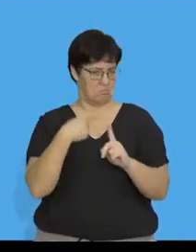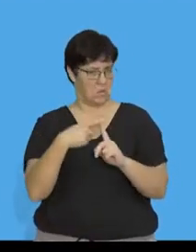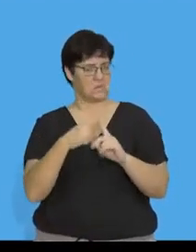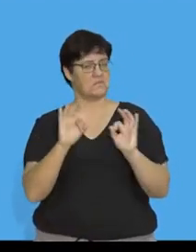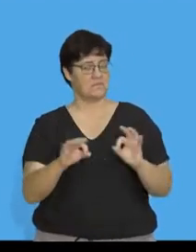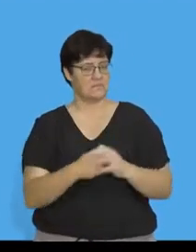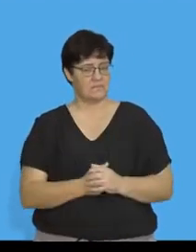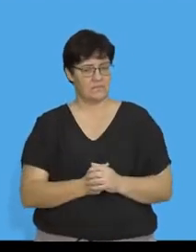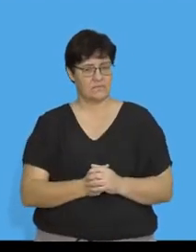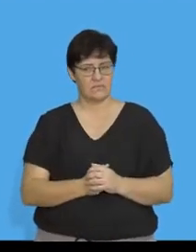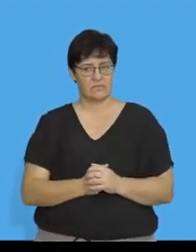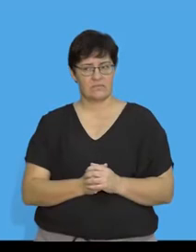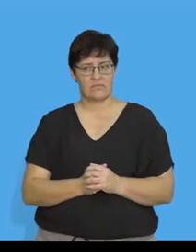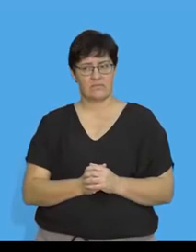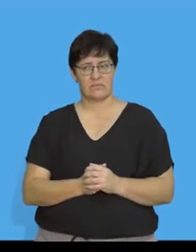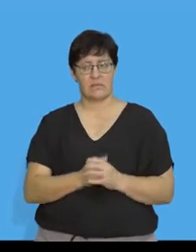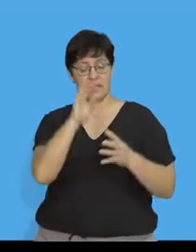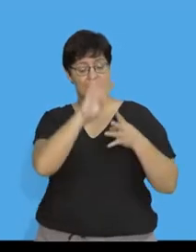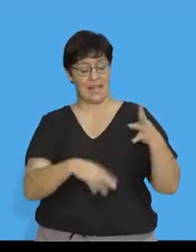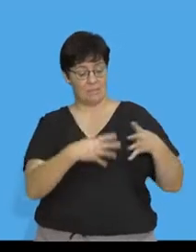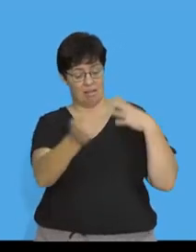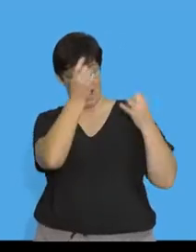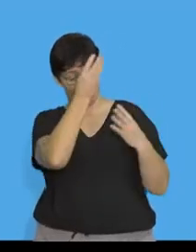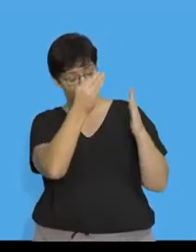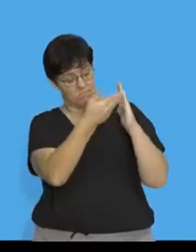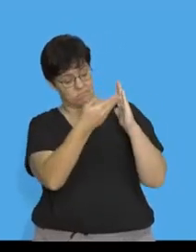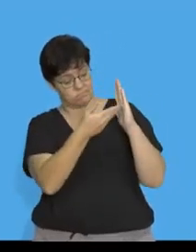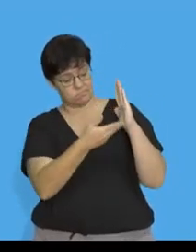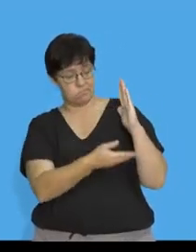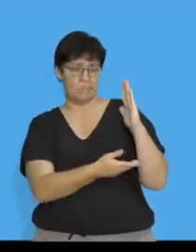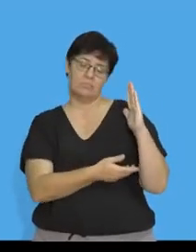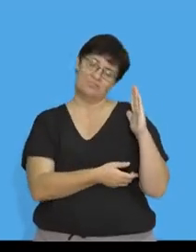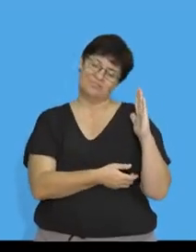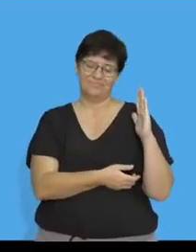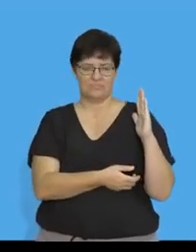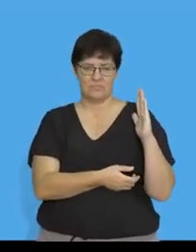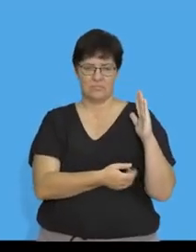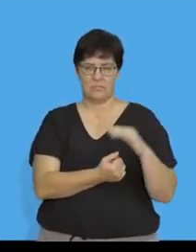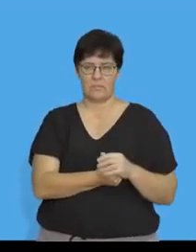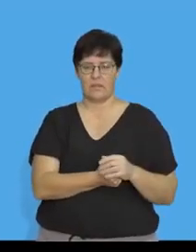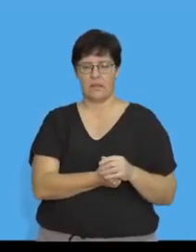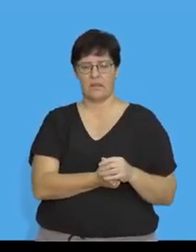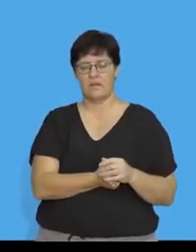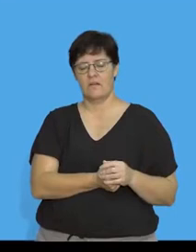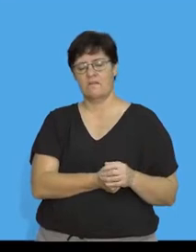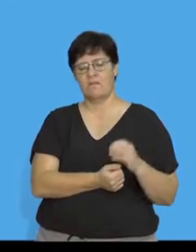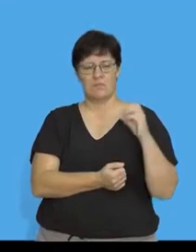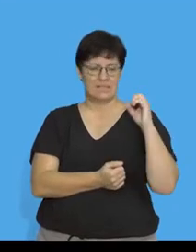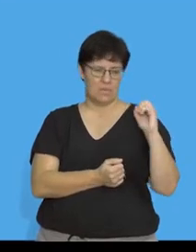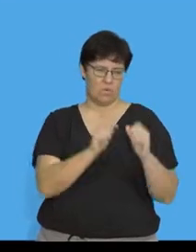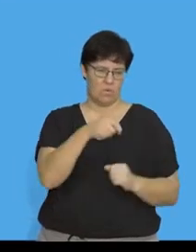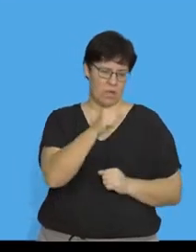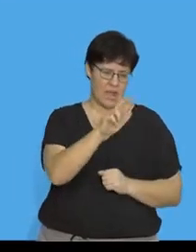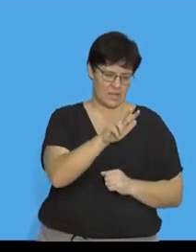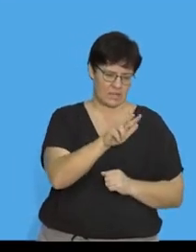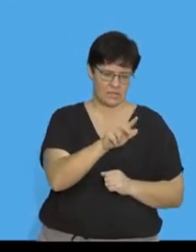reciprocal. Simply taken that number, 1200, and I've said 1 divided by 120, and I've got this